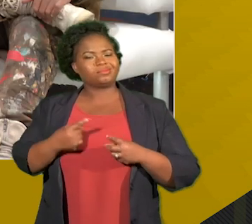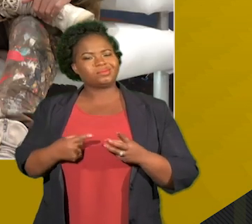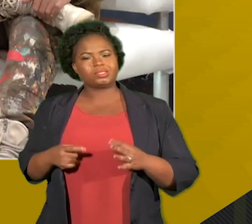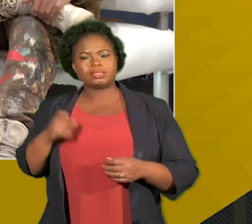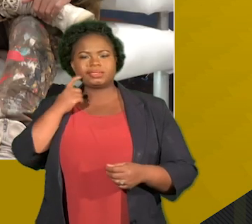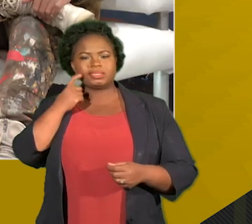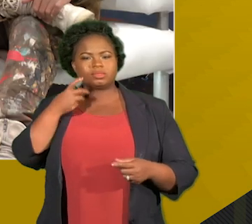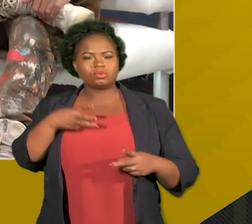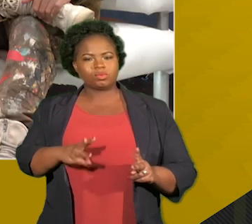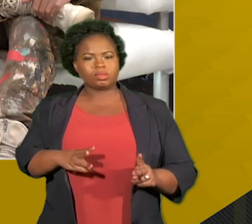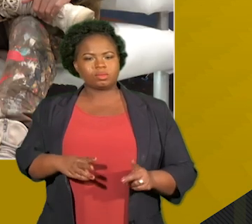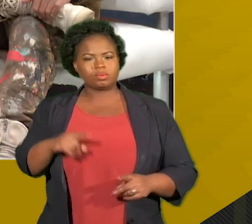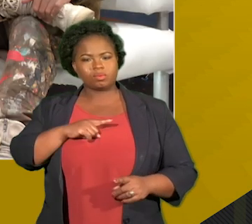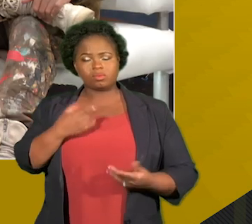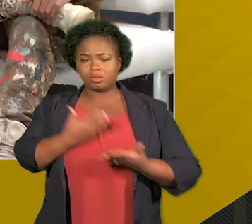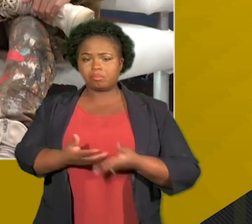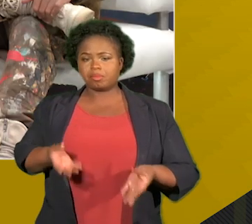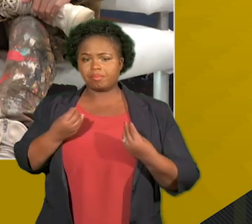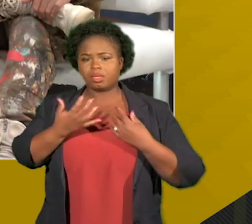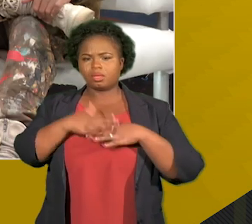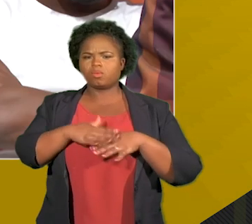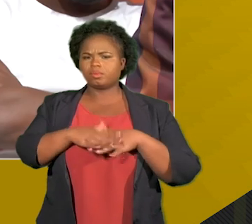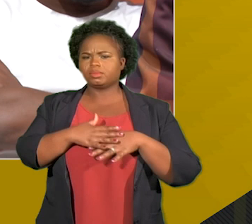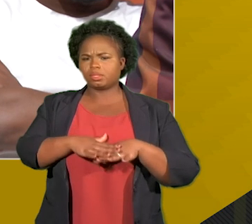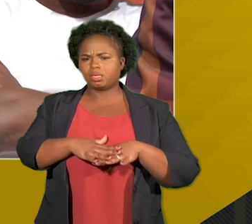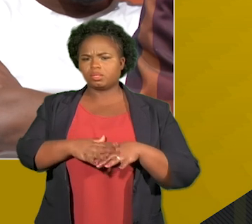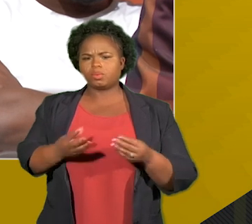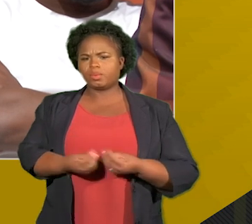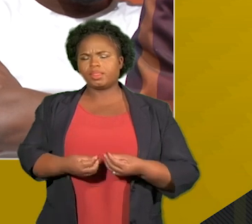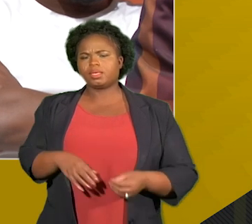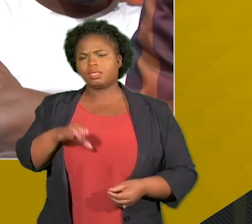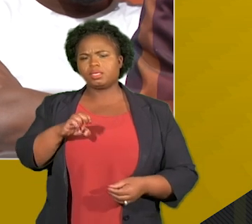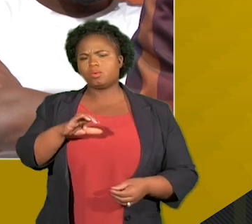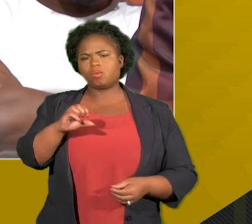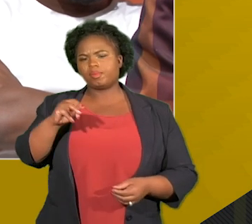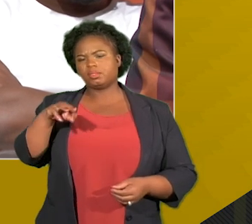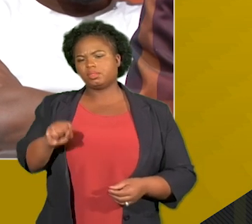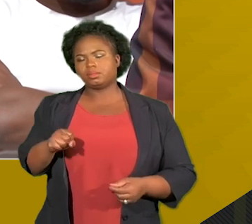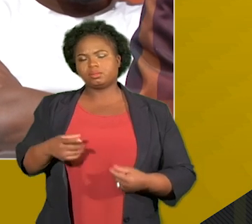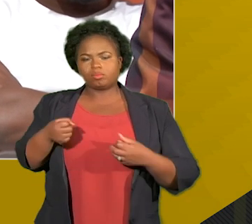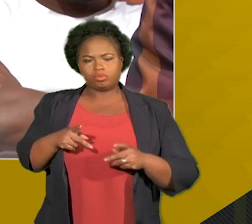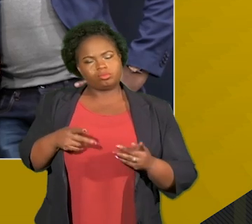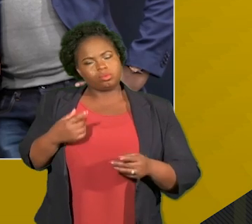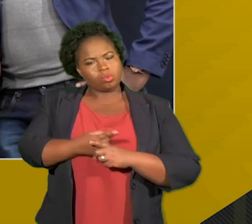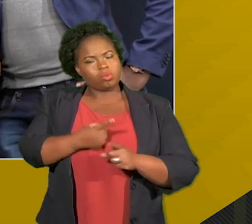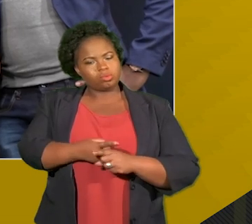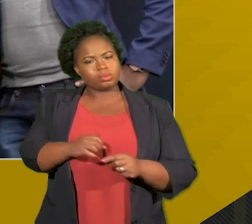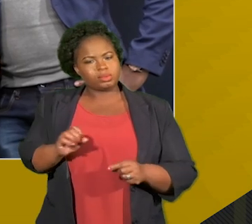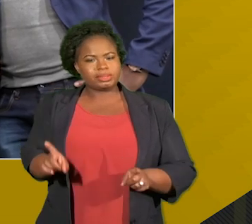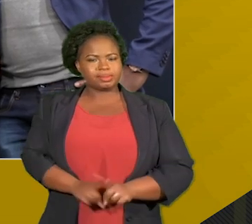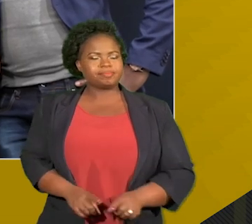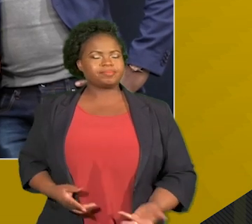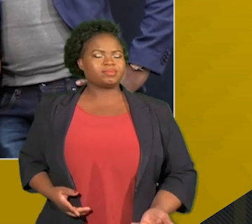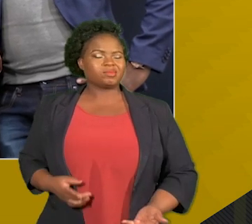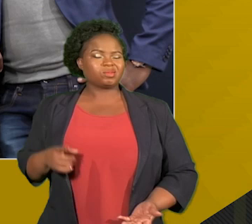easiest way is get a website with a preloaded e-commerce platform, for example. You know, and those things are. They, you